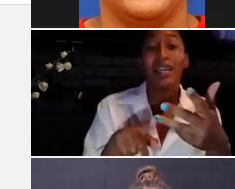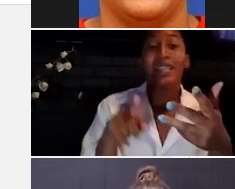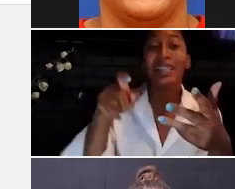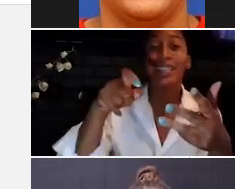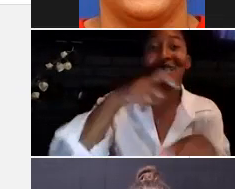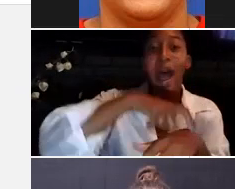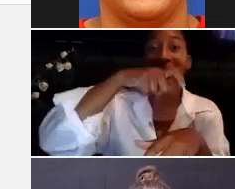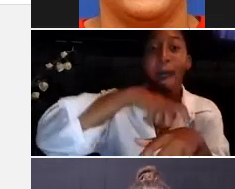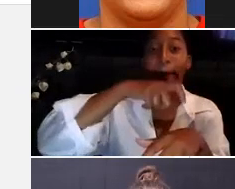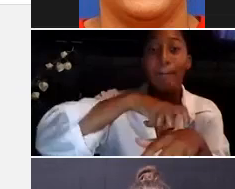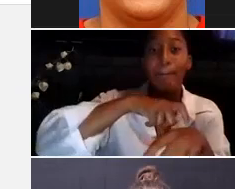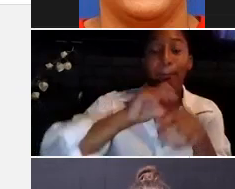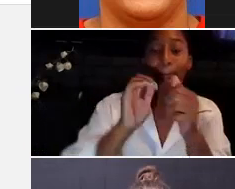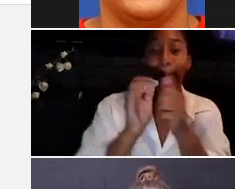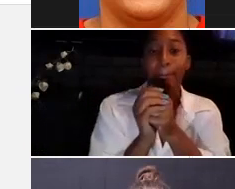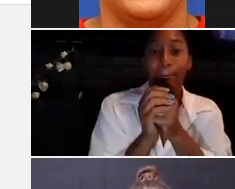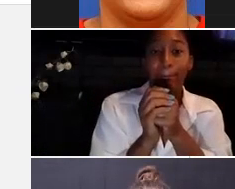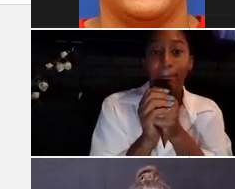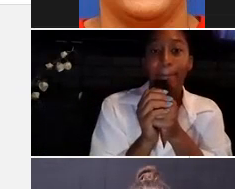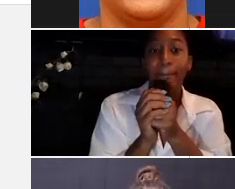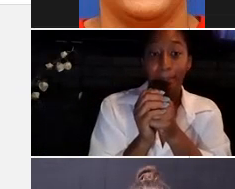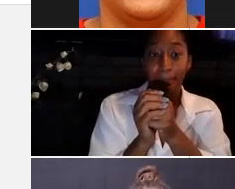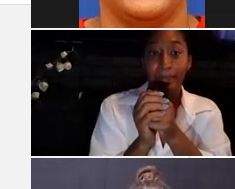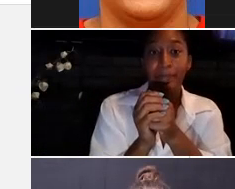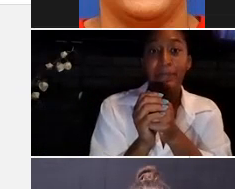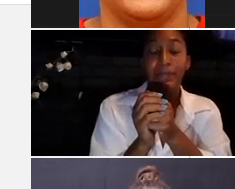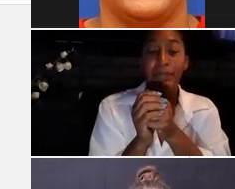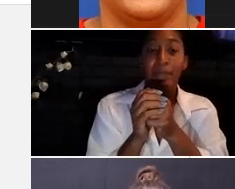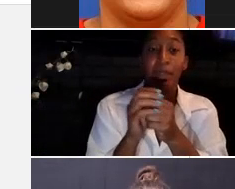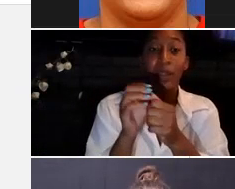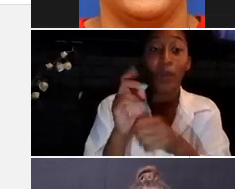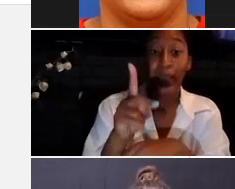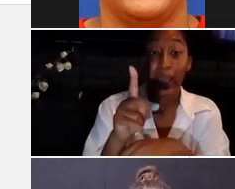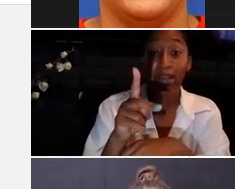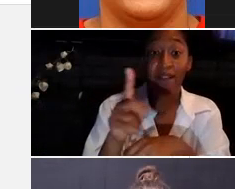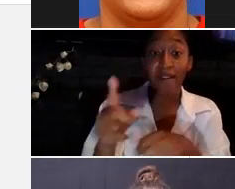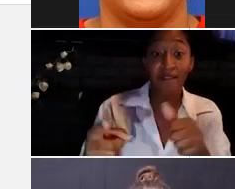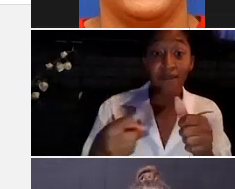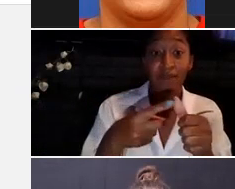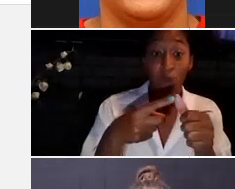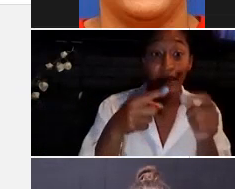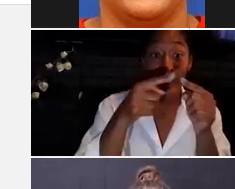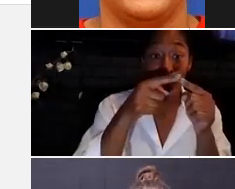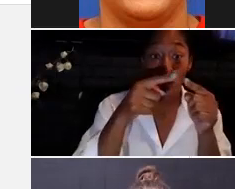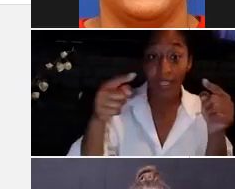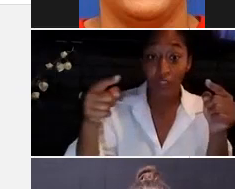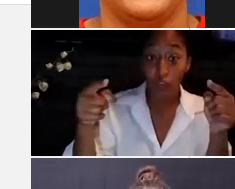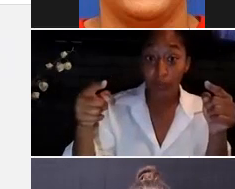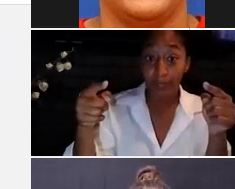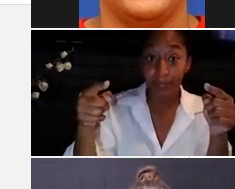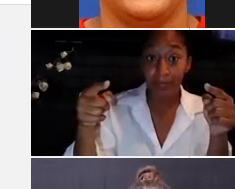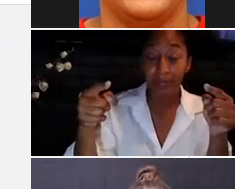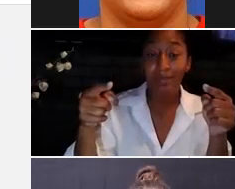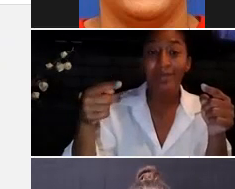time. Excuse me on that. Okay? And so this first equation allows us to find